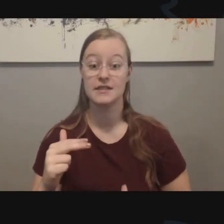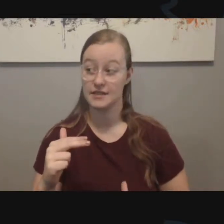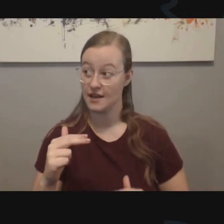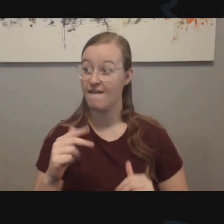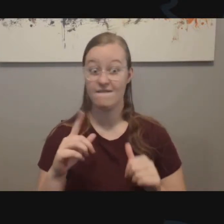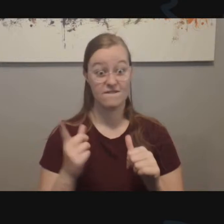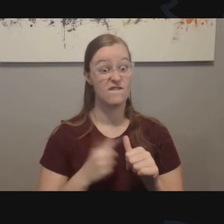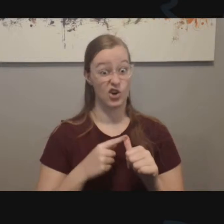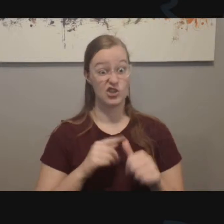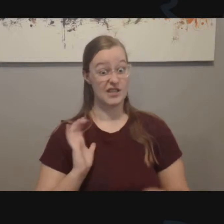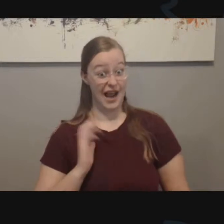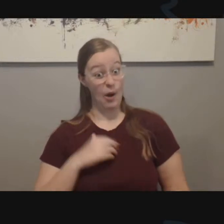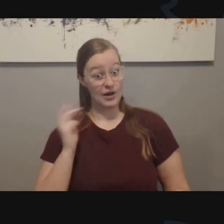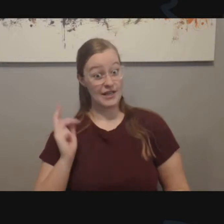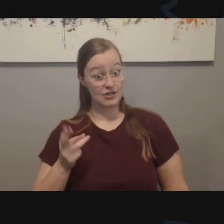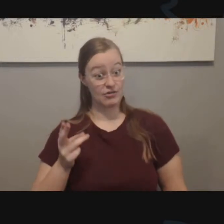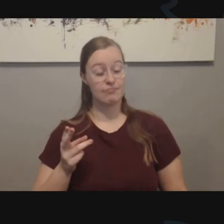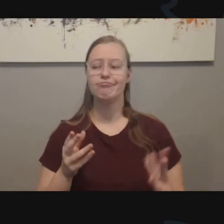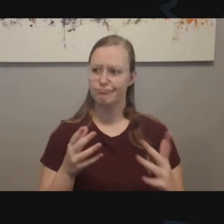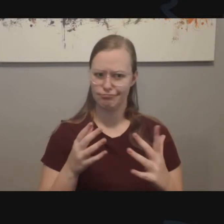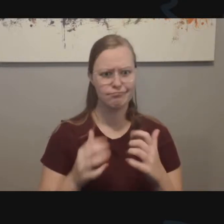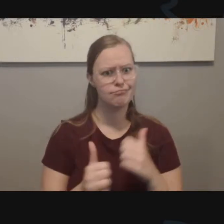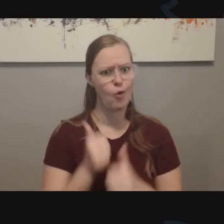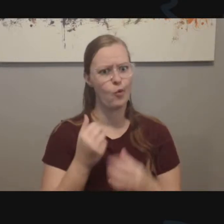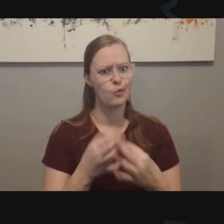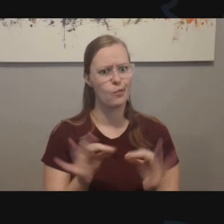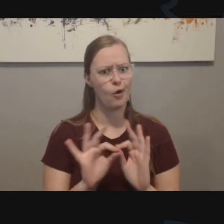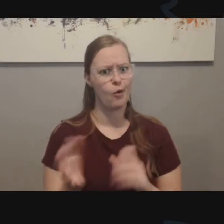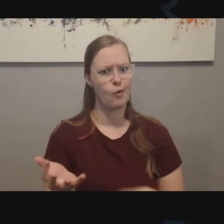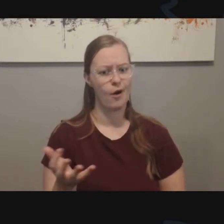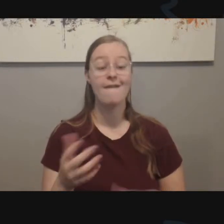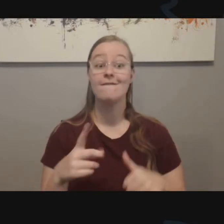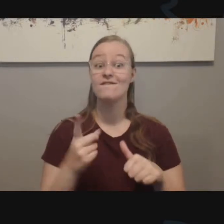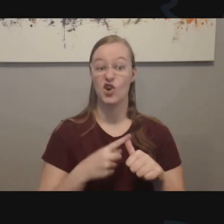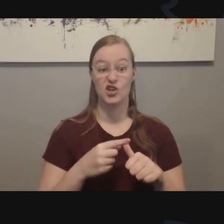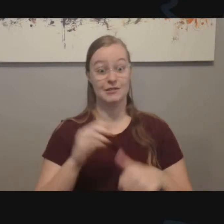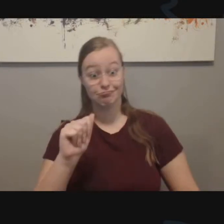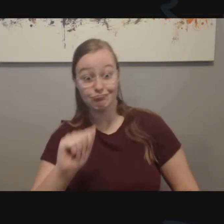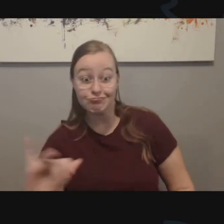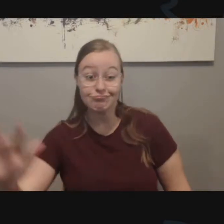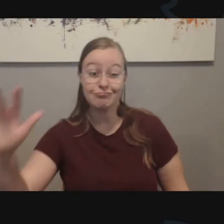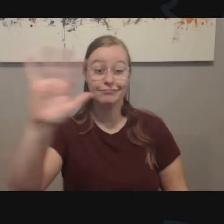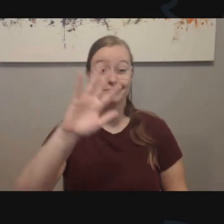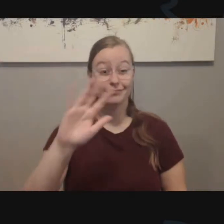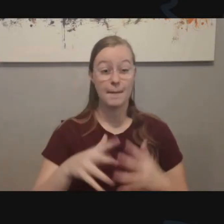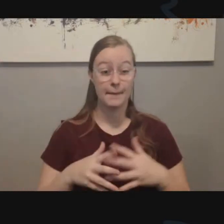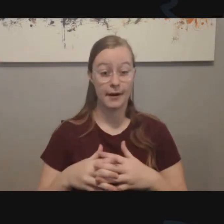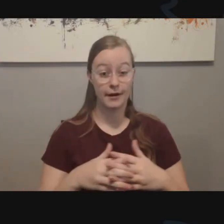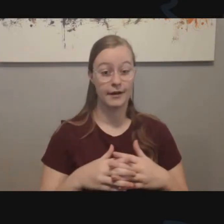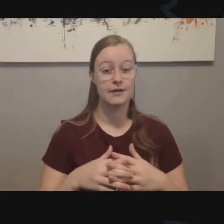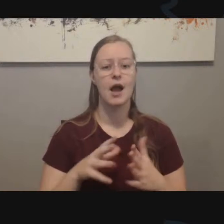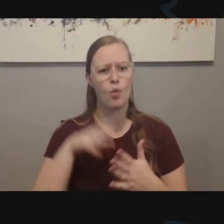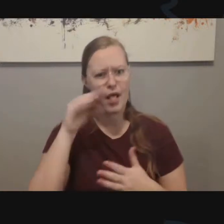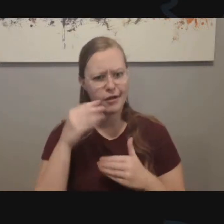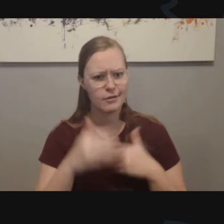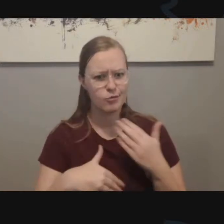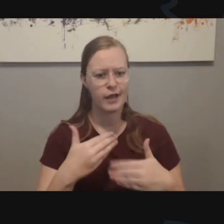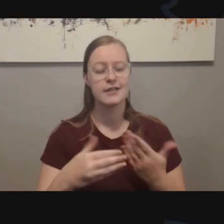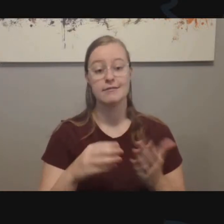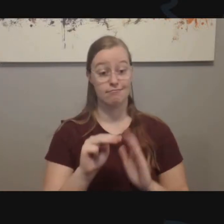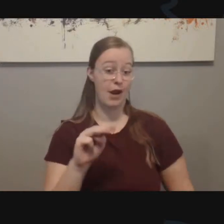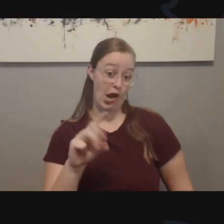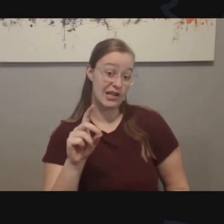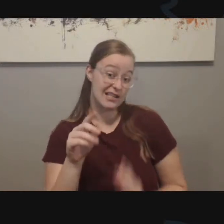our history, but even more importantly, were first in the nation. And we learned in the process, Maryland is a small